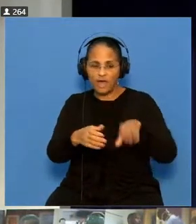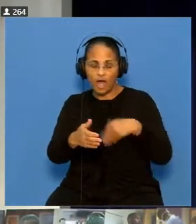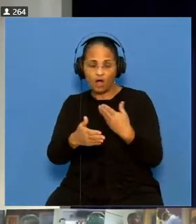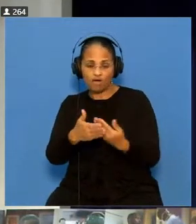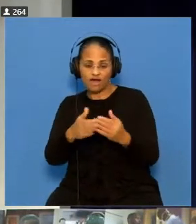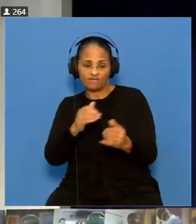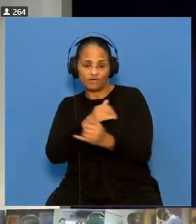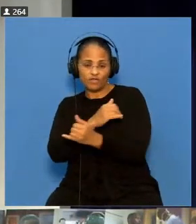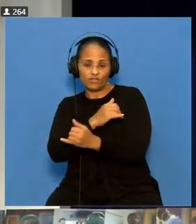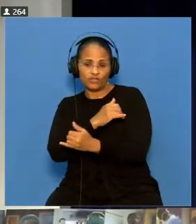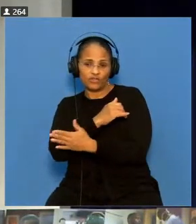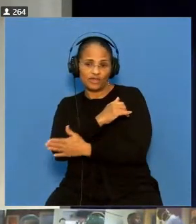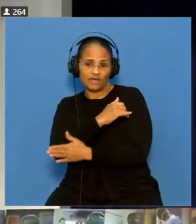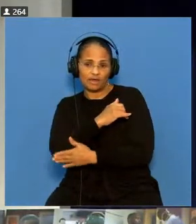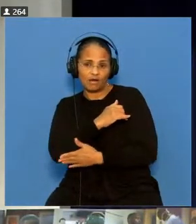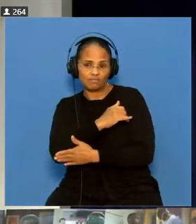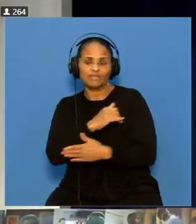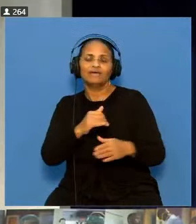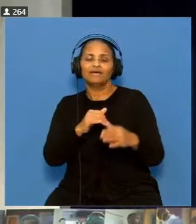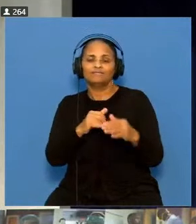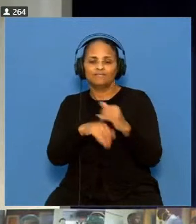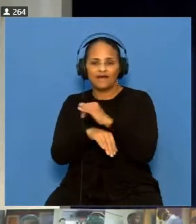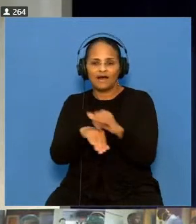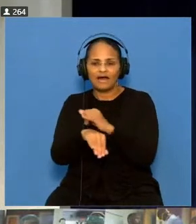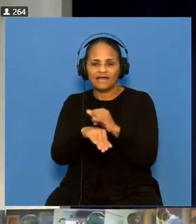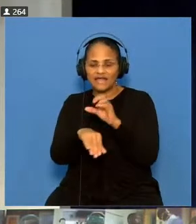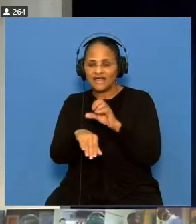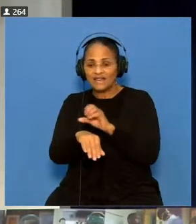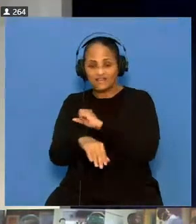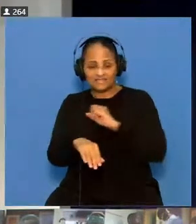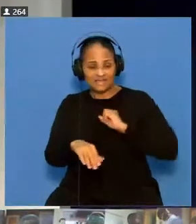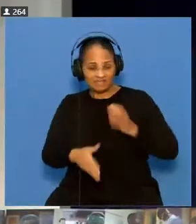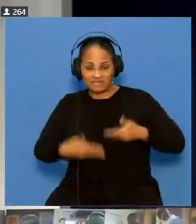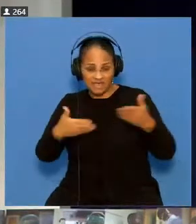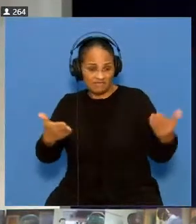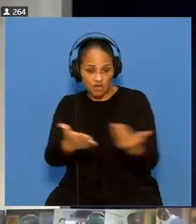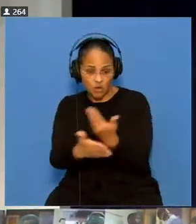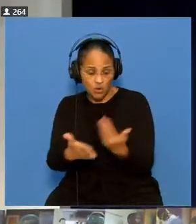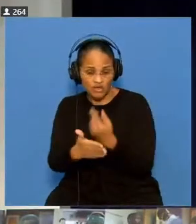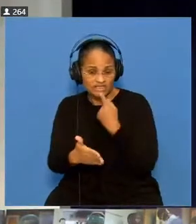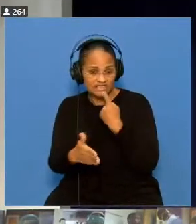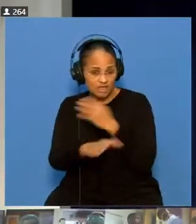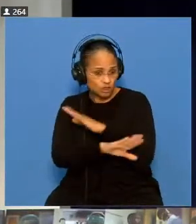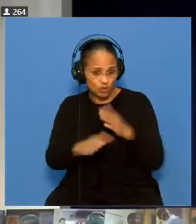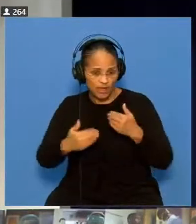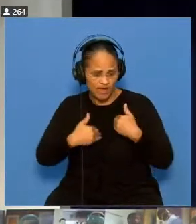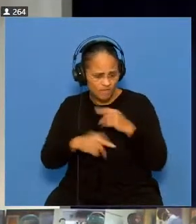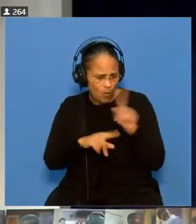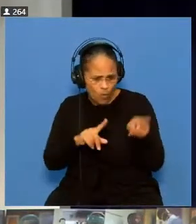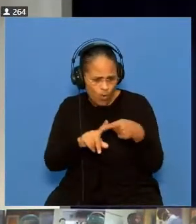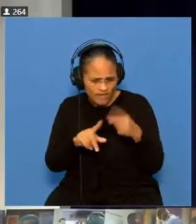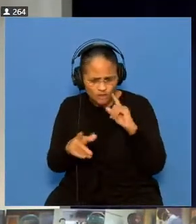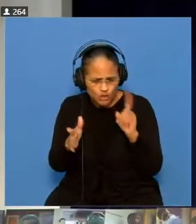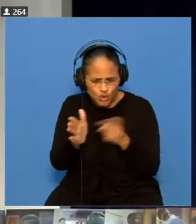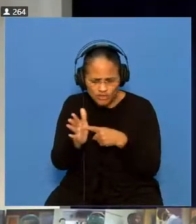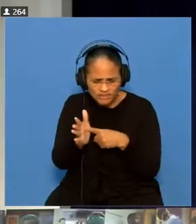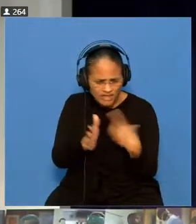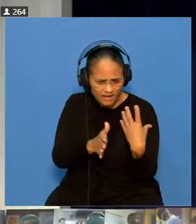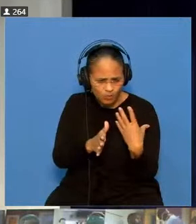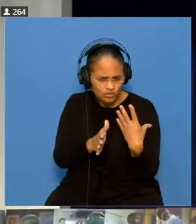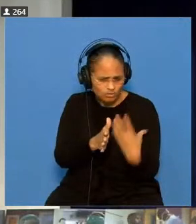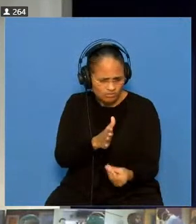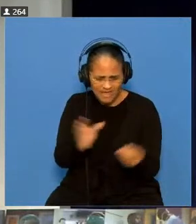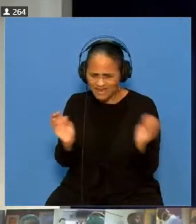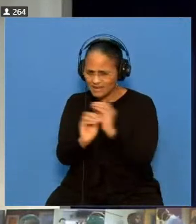to the resident watching, the staff just gave her a new one without asking any questions like how long have you been without it or when did you notice it was gone,